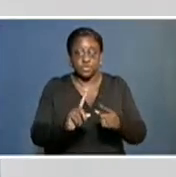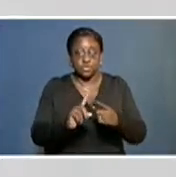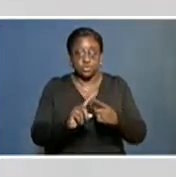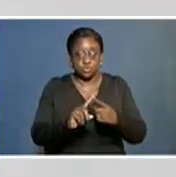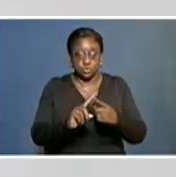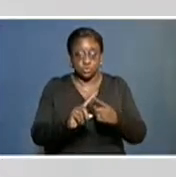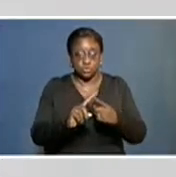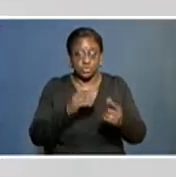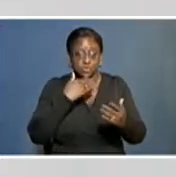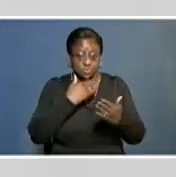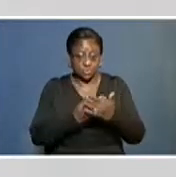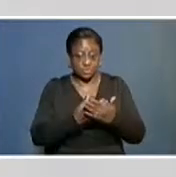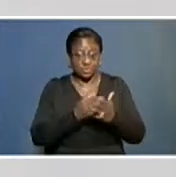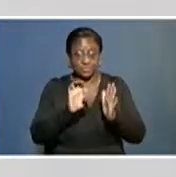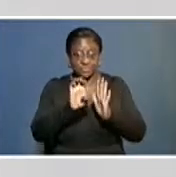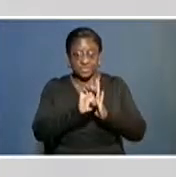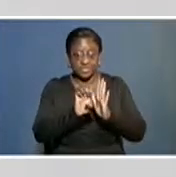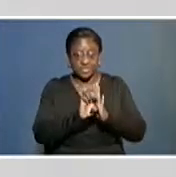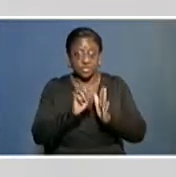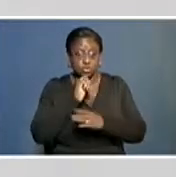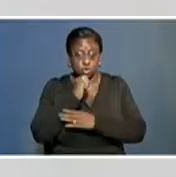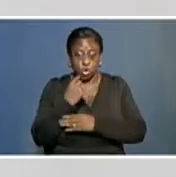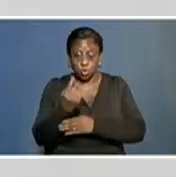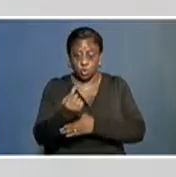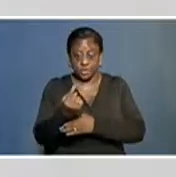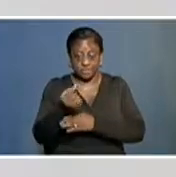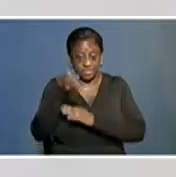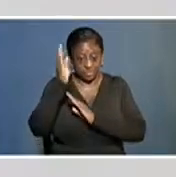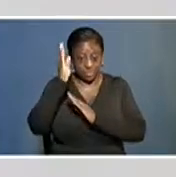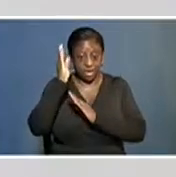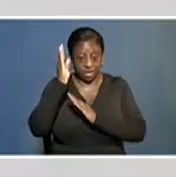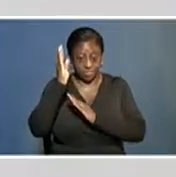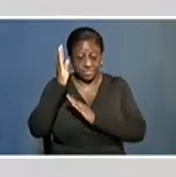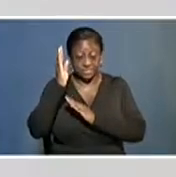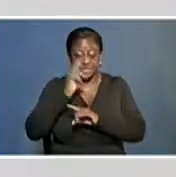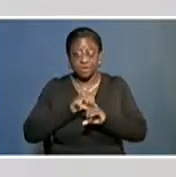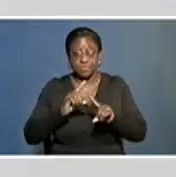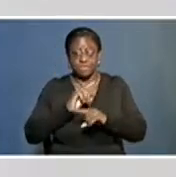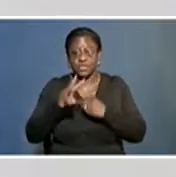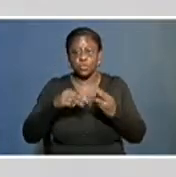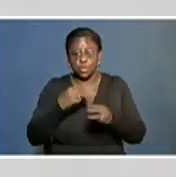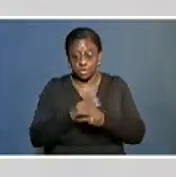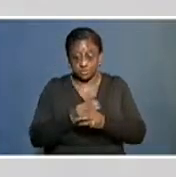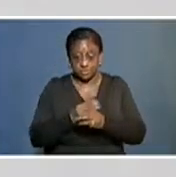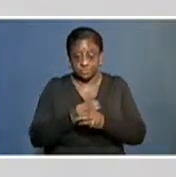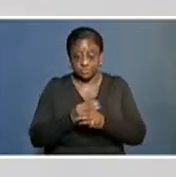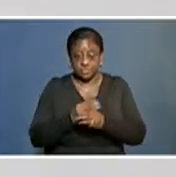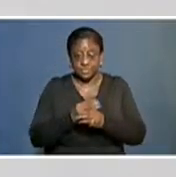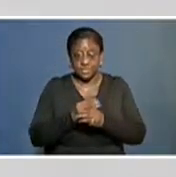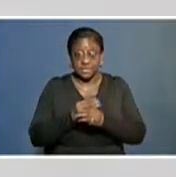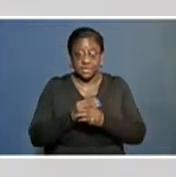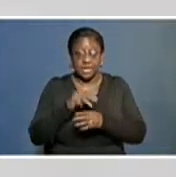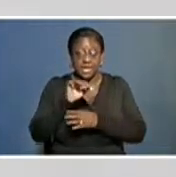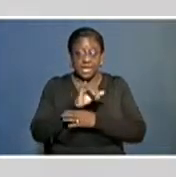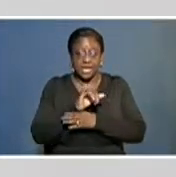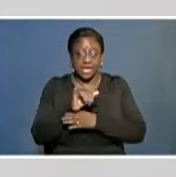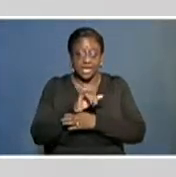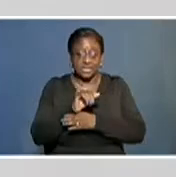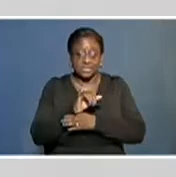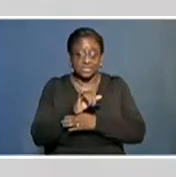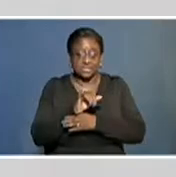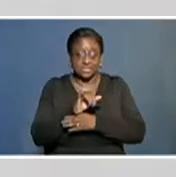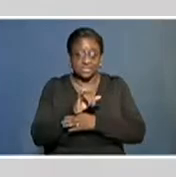template, not only for the Bahamas and other islands, but for the world, in terms of a